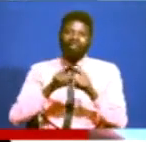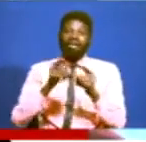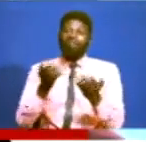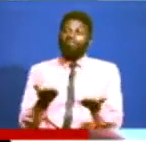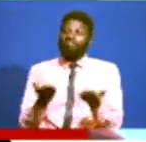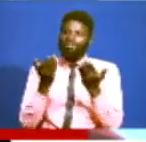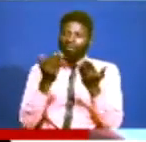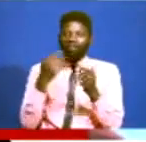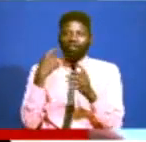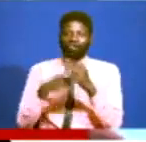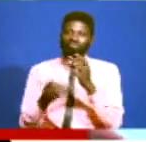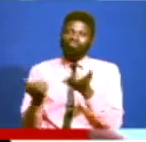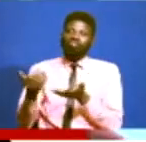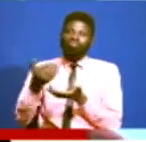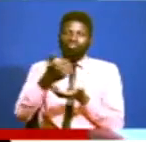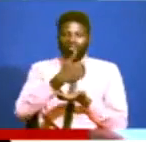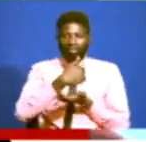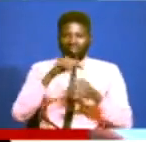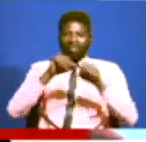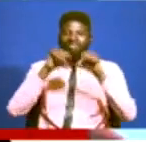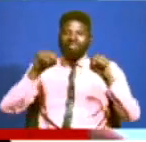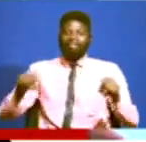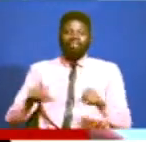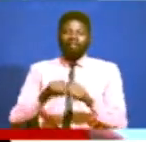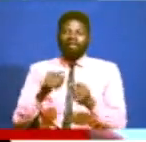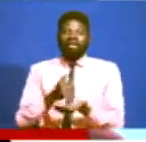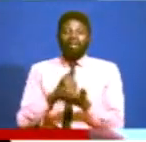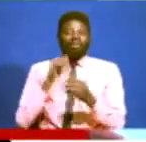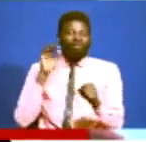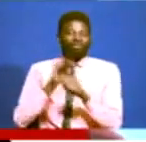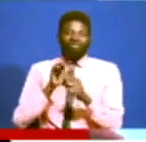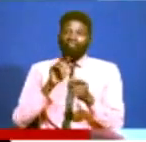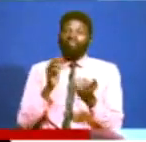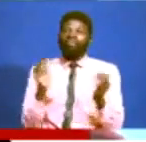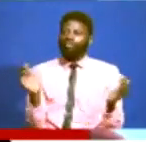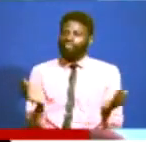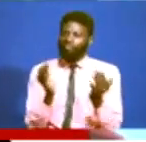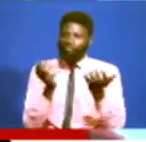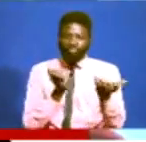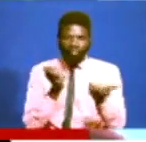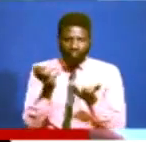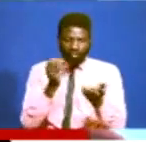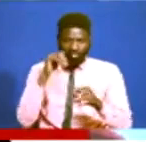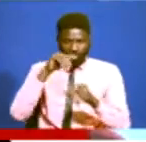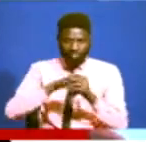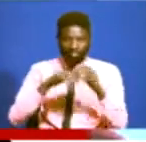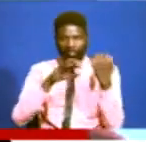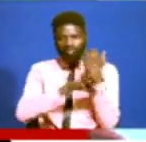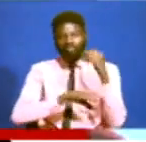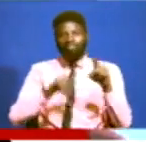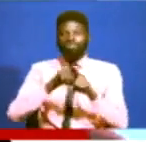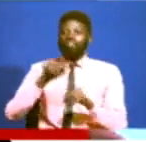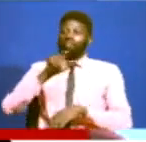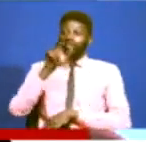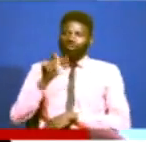collection. The system is a game changer in facilitating trade in the country and across the region. The system has